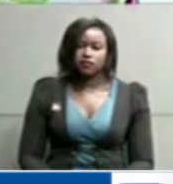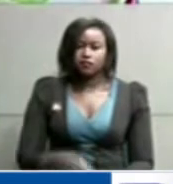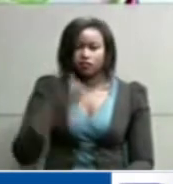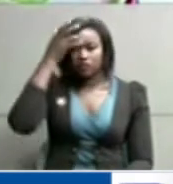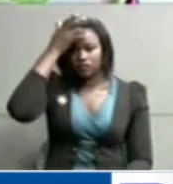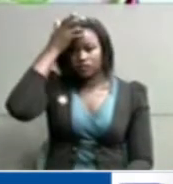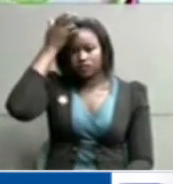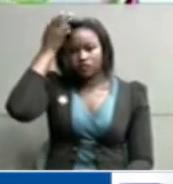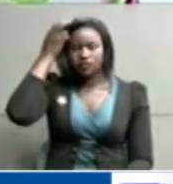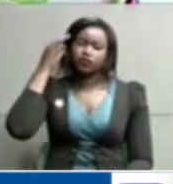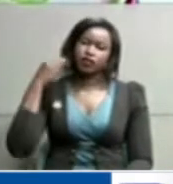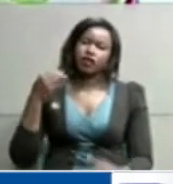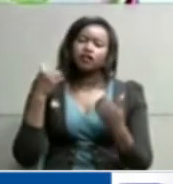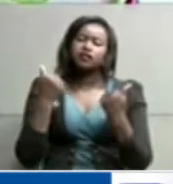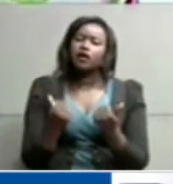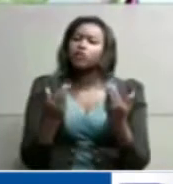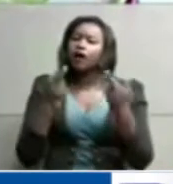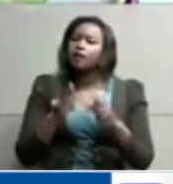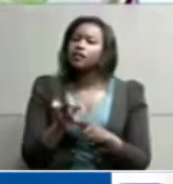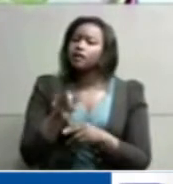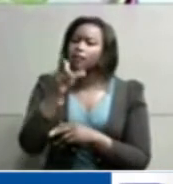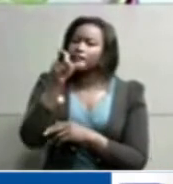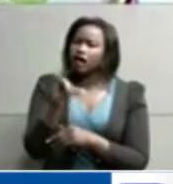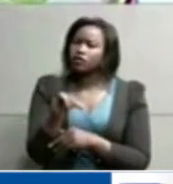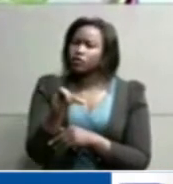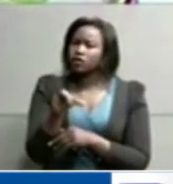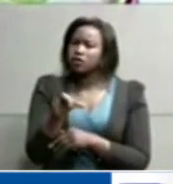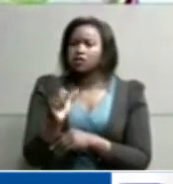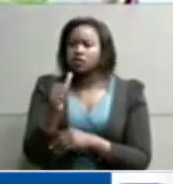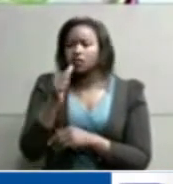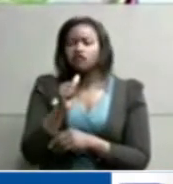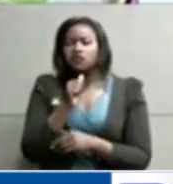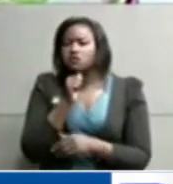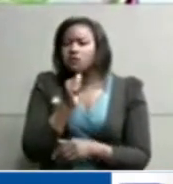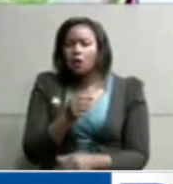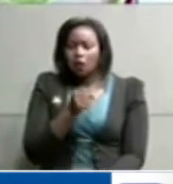So this person was not sneezing out,